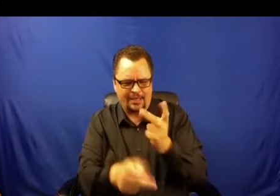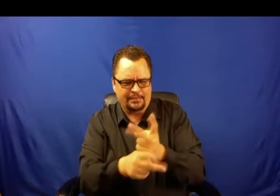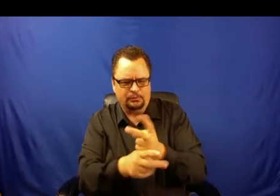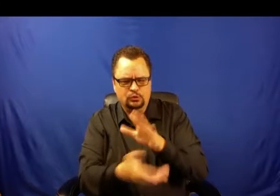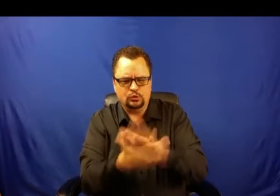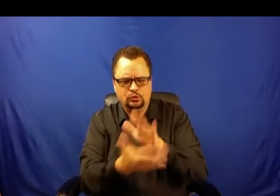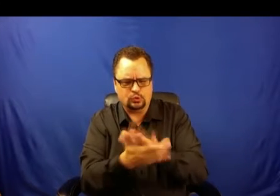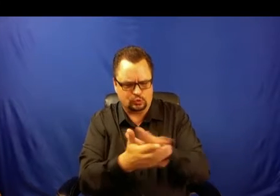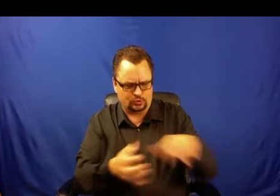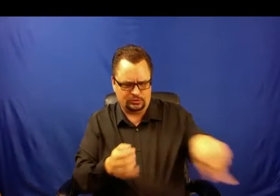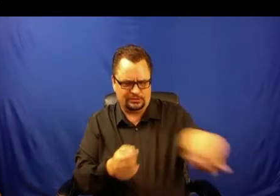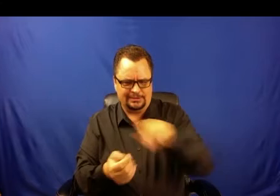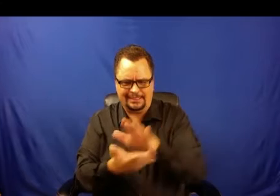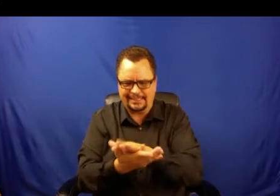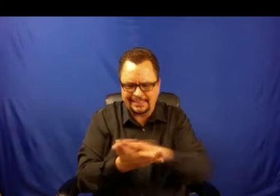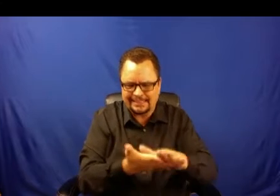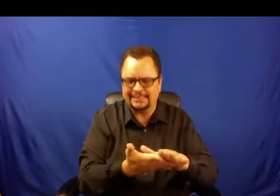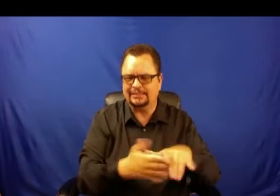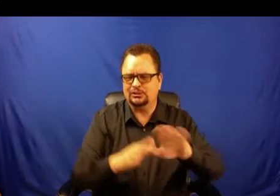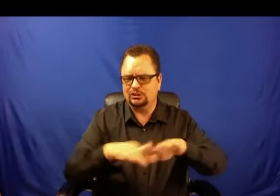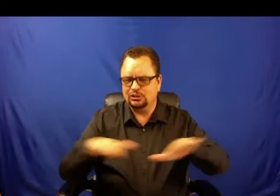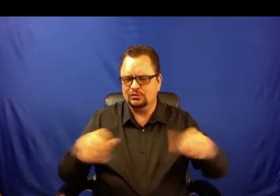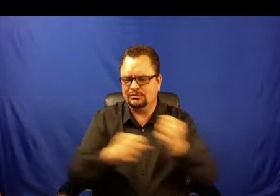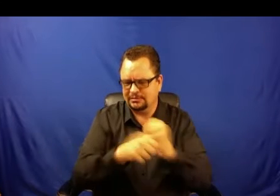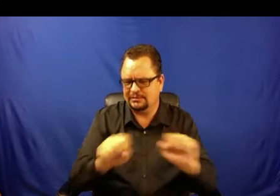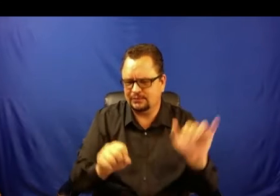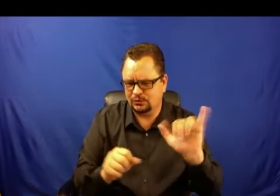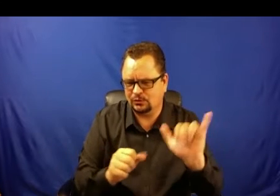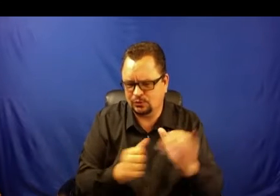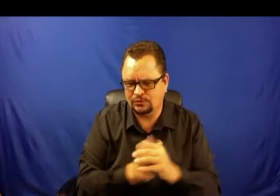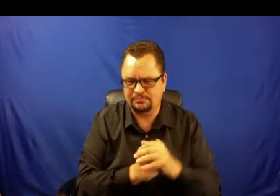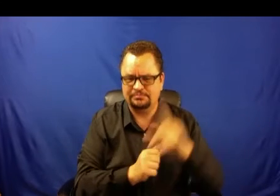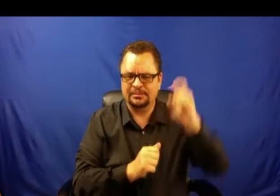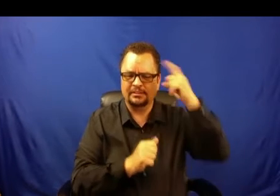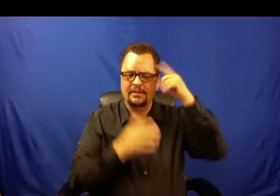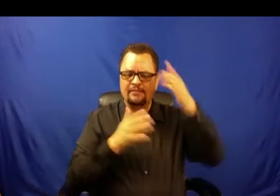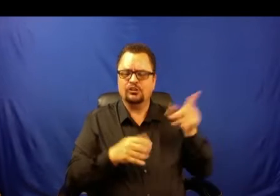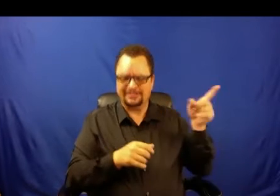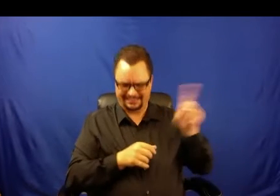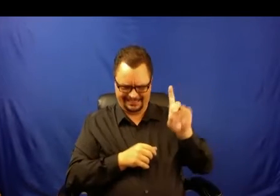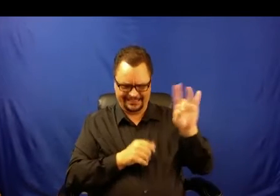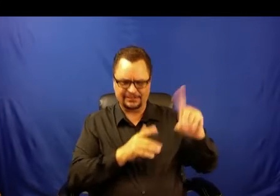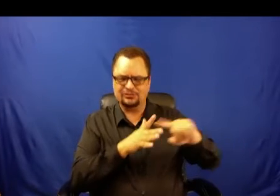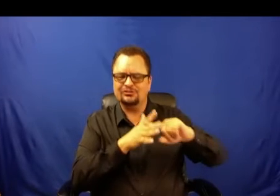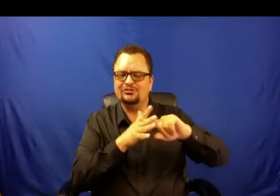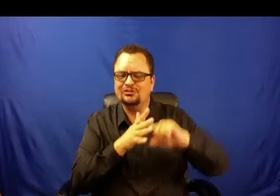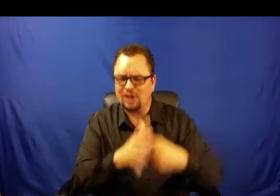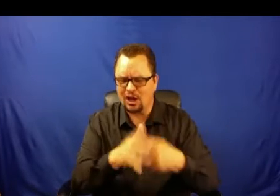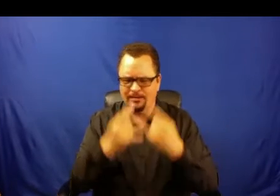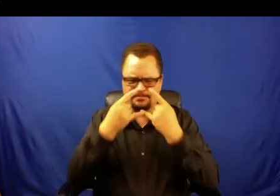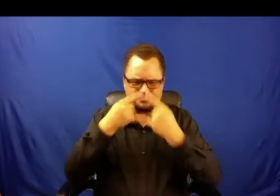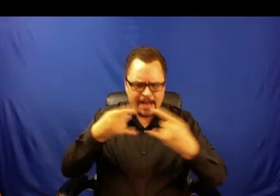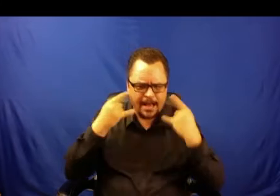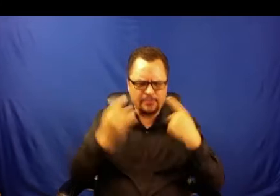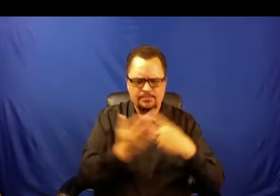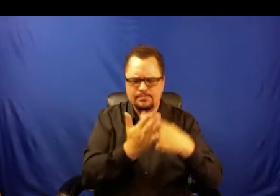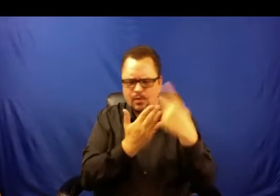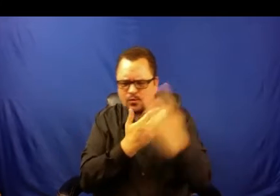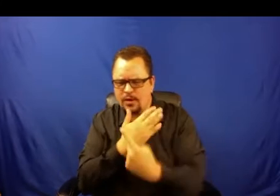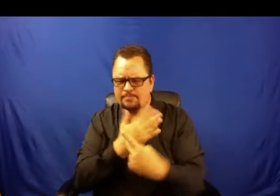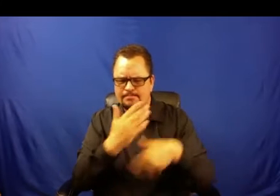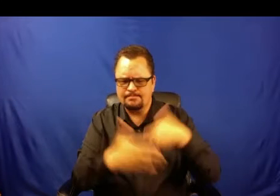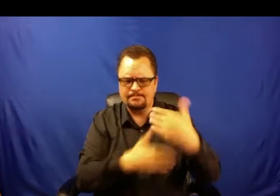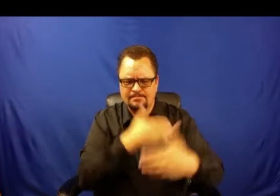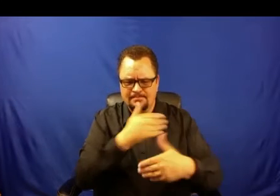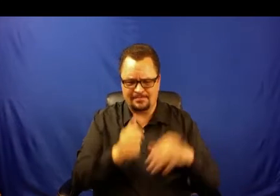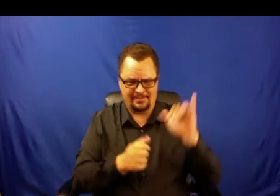reinitiated the school masking program, which is again an opt-in program where schools can receive masks for both their students and staff